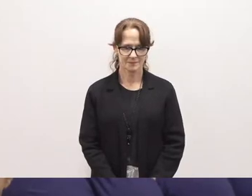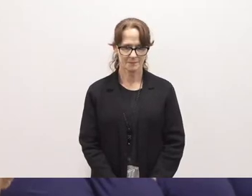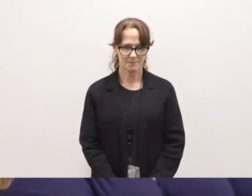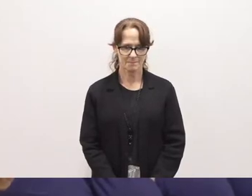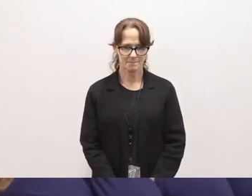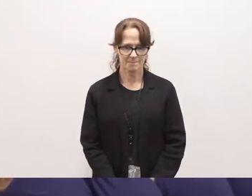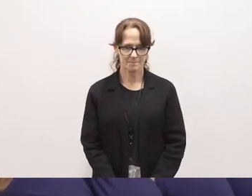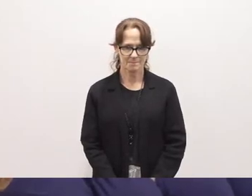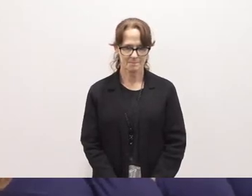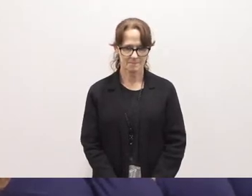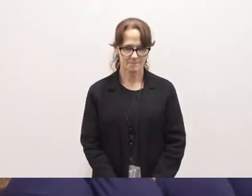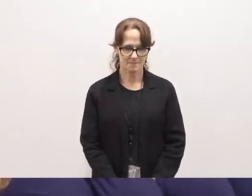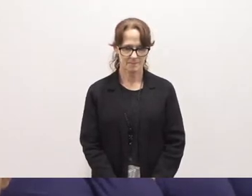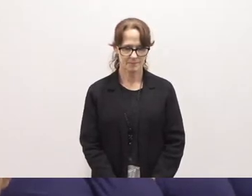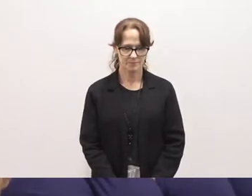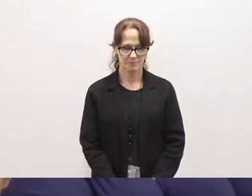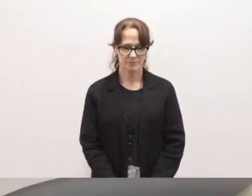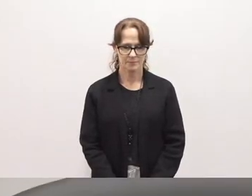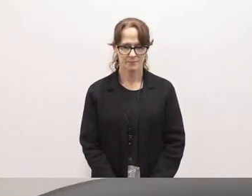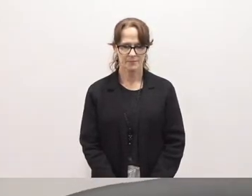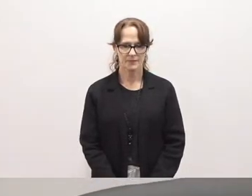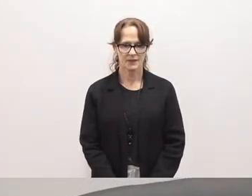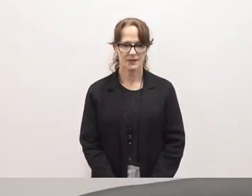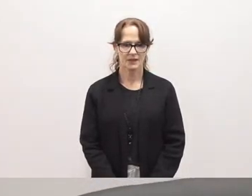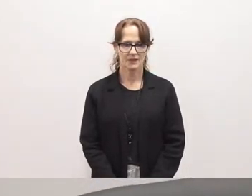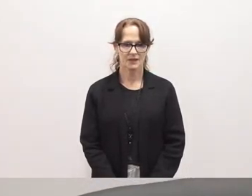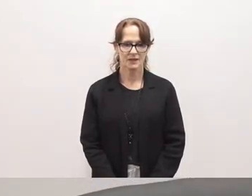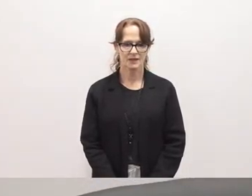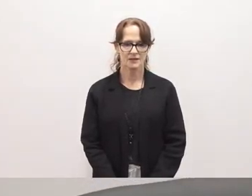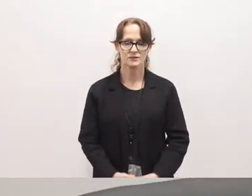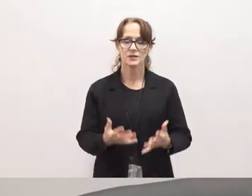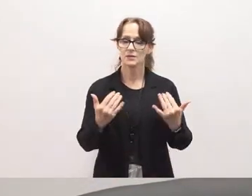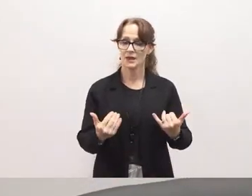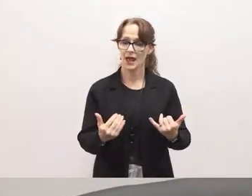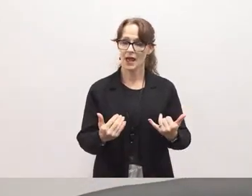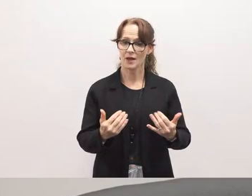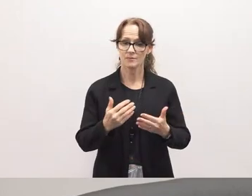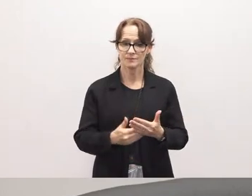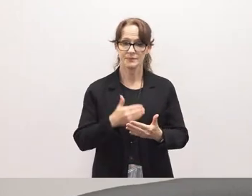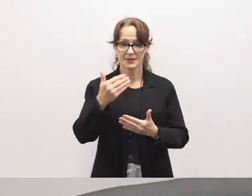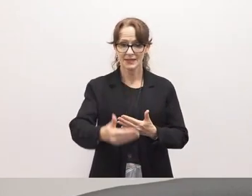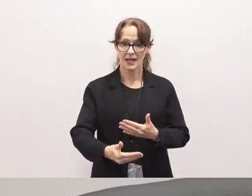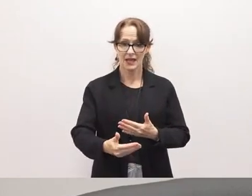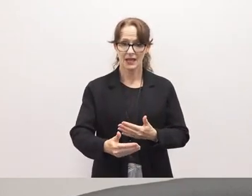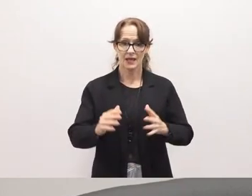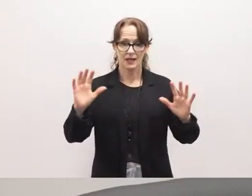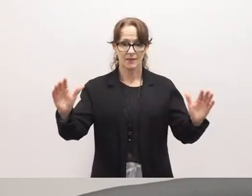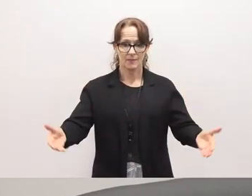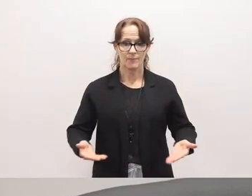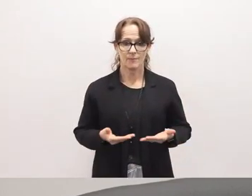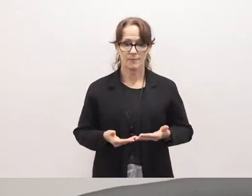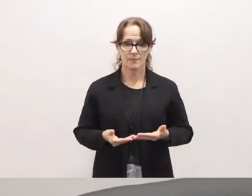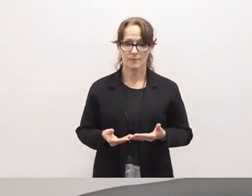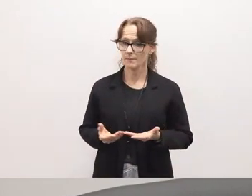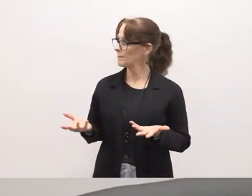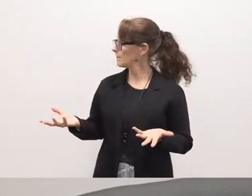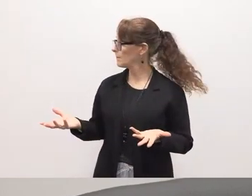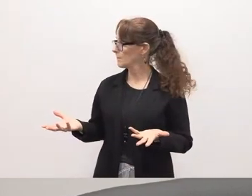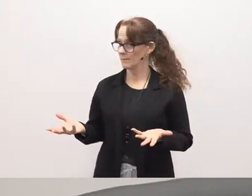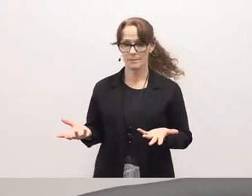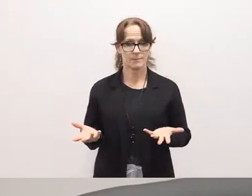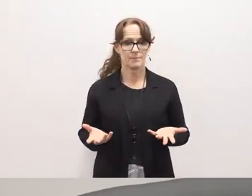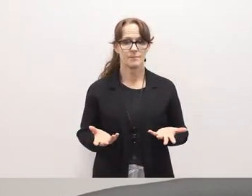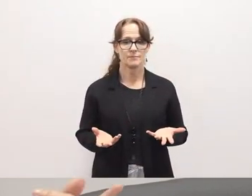Okay, so we will next invite, I'm sorry, what?